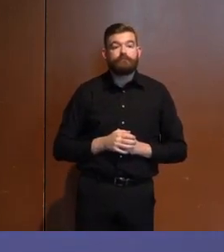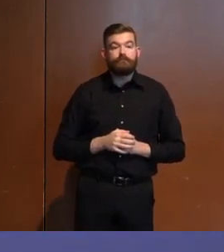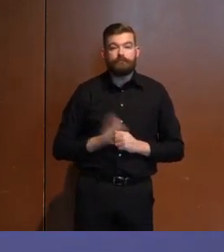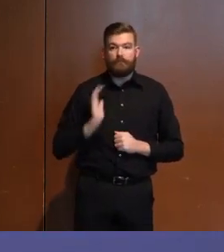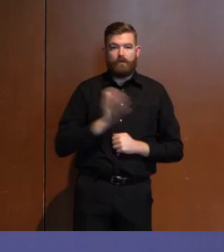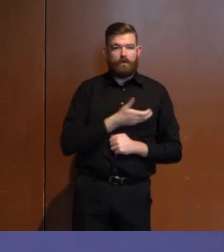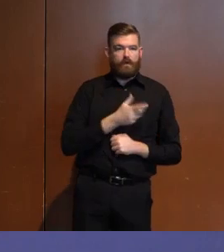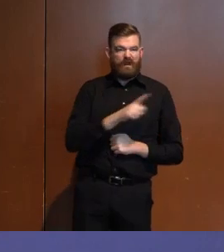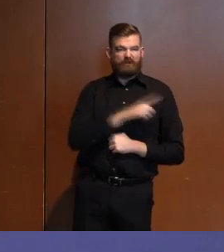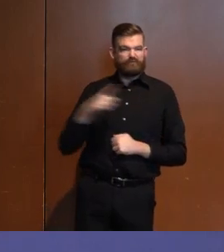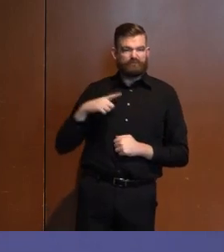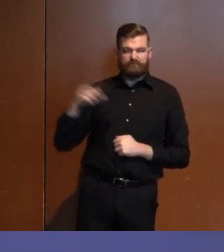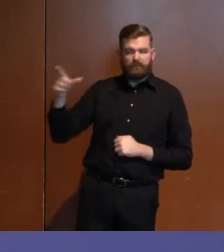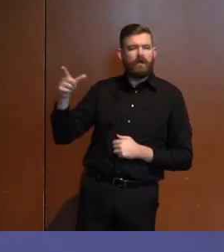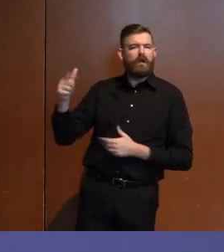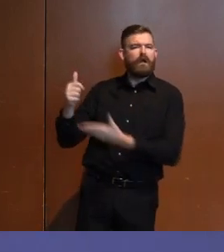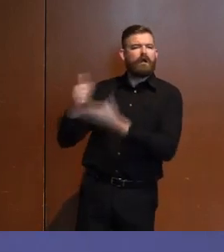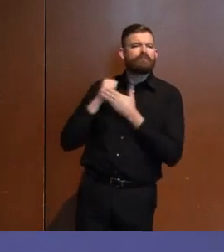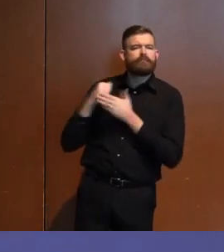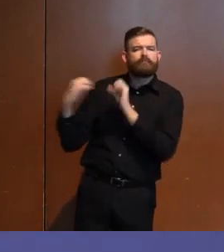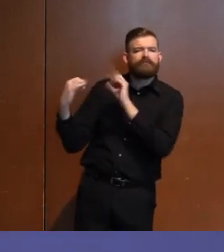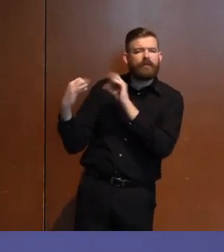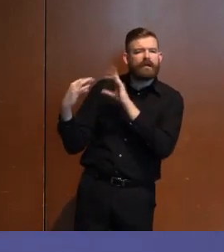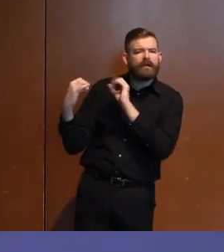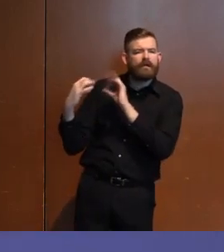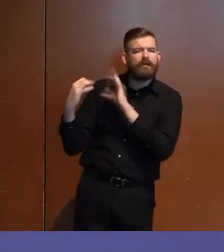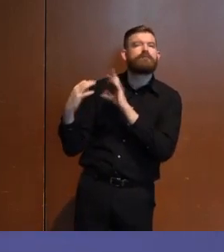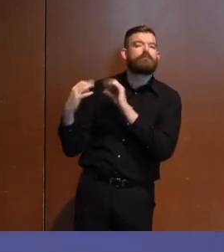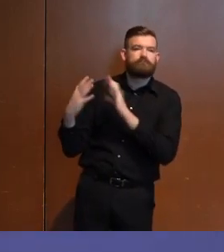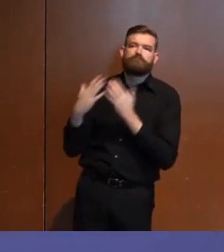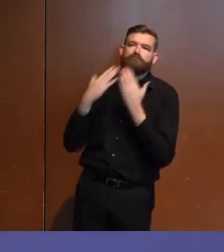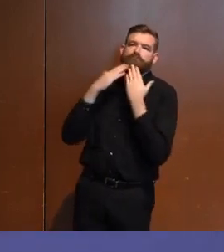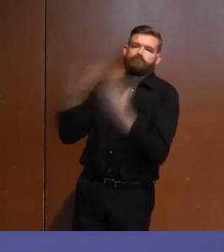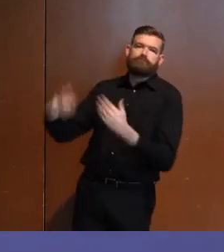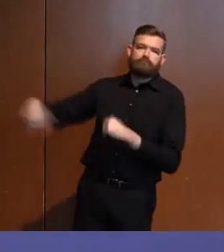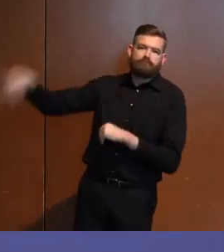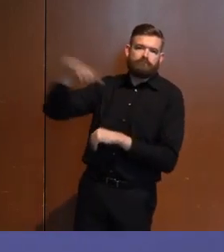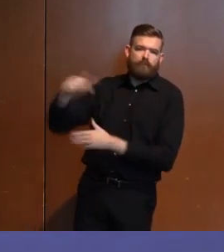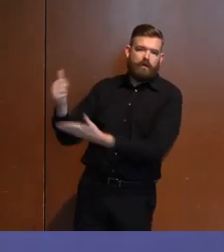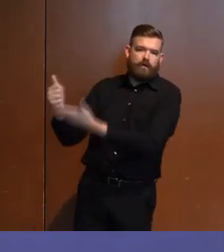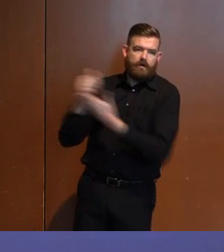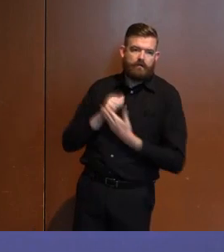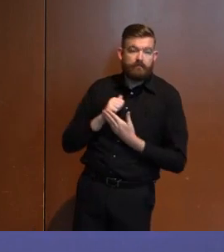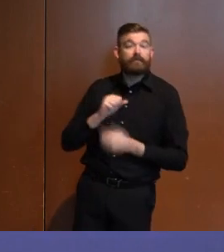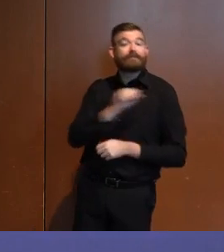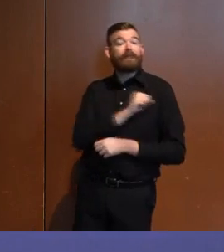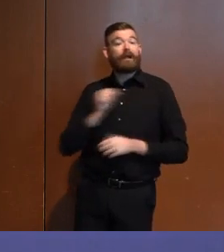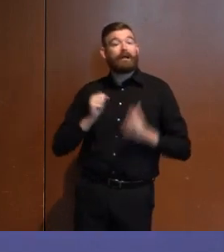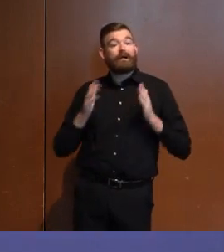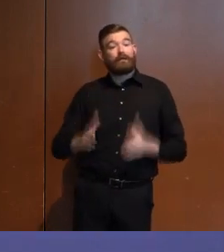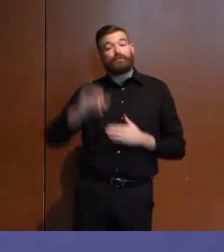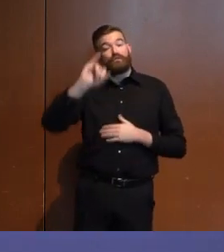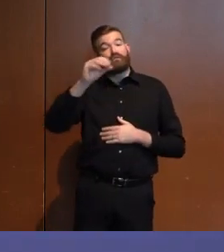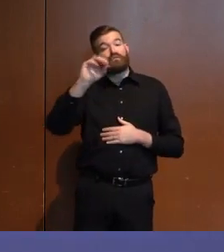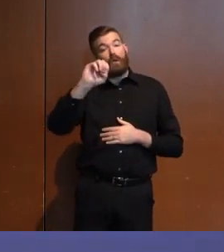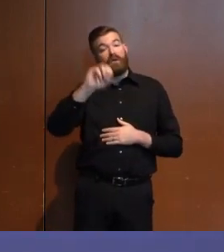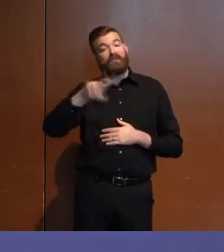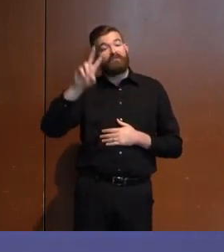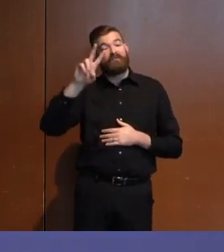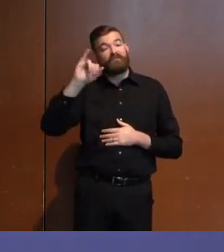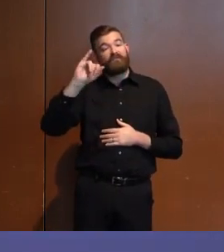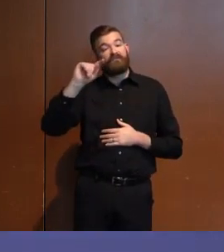them. In particular, I want to give a shout out to Senator Joe Vitale and Assemblywoman Yvonne Lopez, who tragically